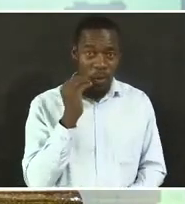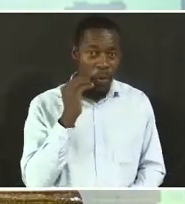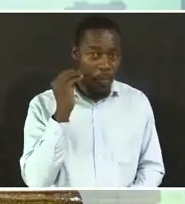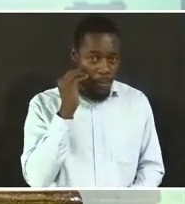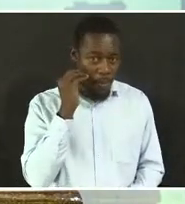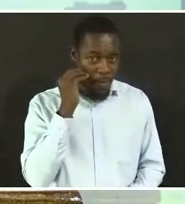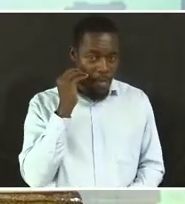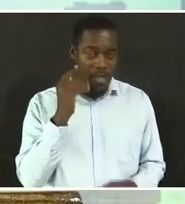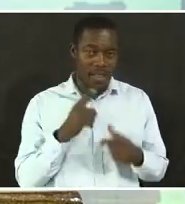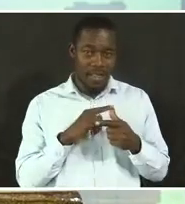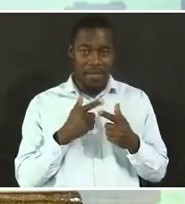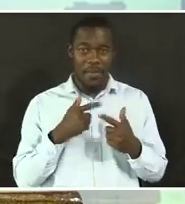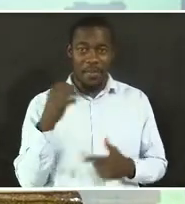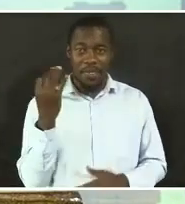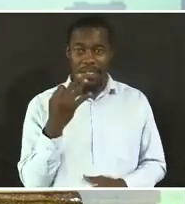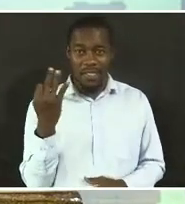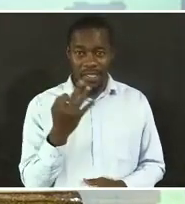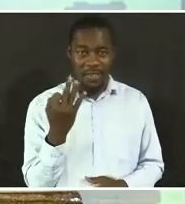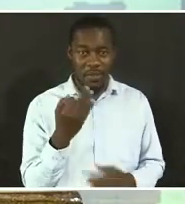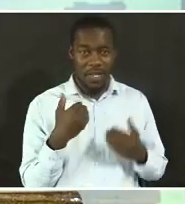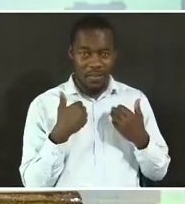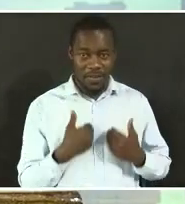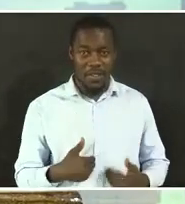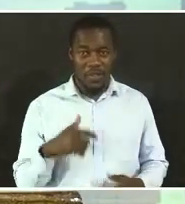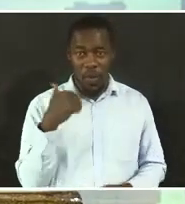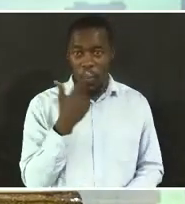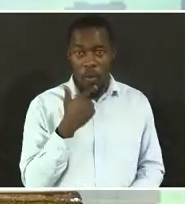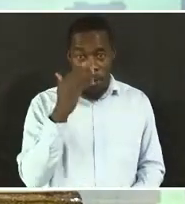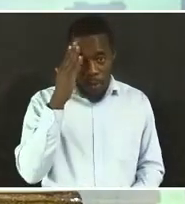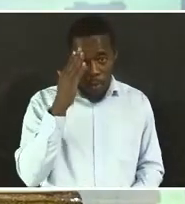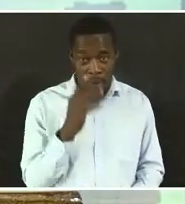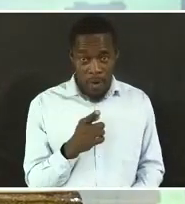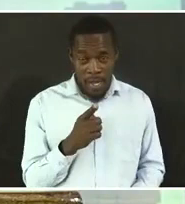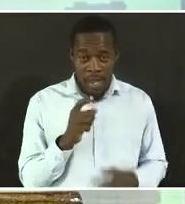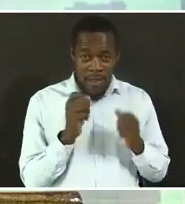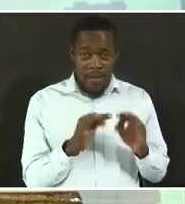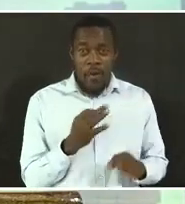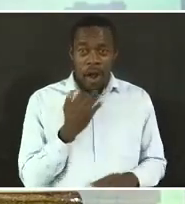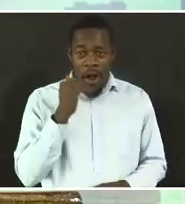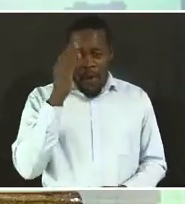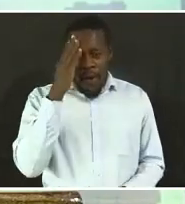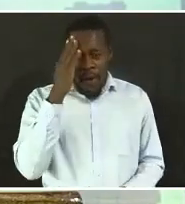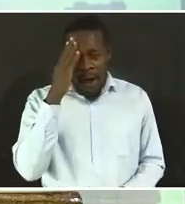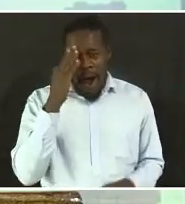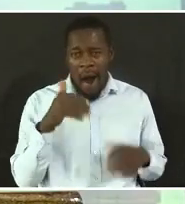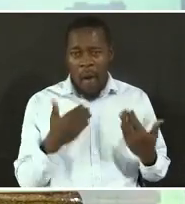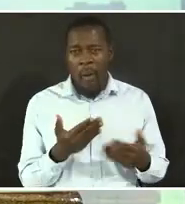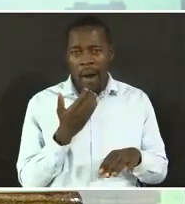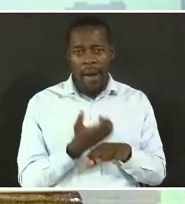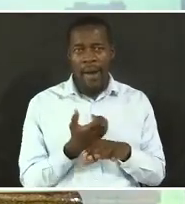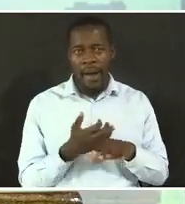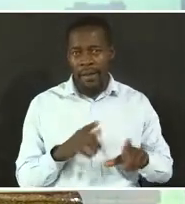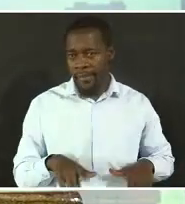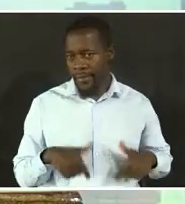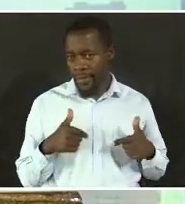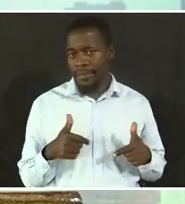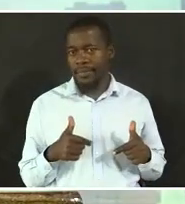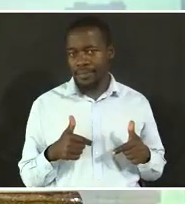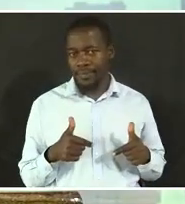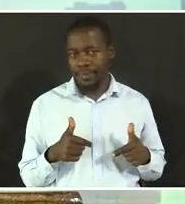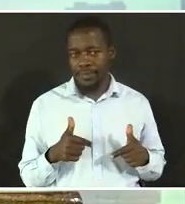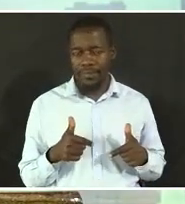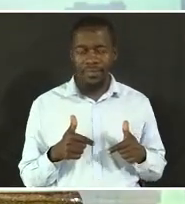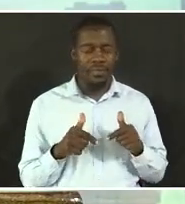preaching to people who know you. If you want to know how tough life can be, can you imagine one